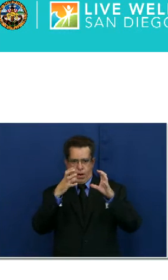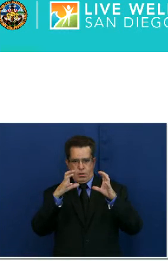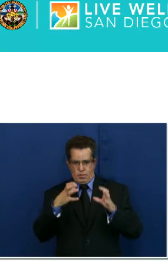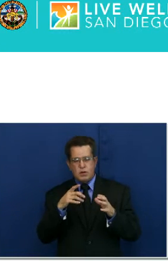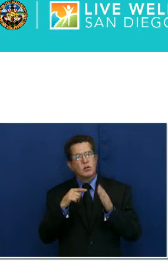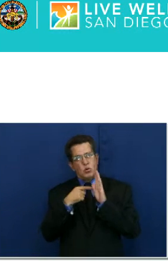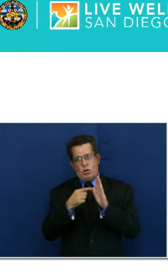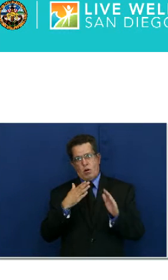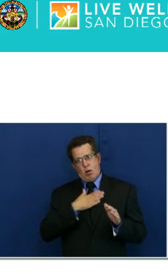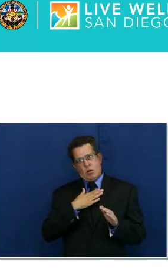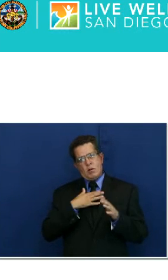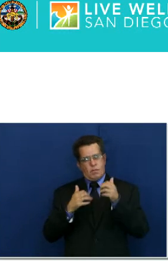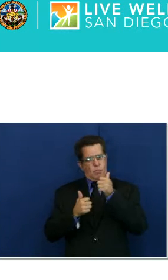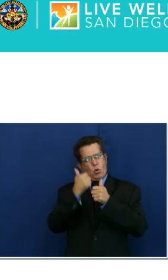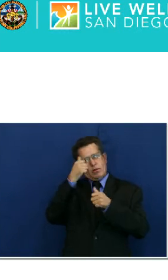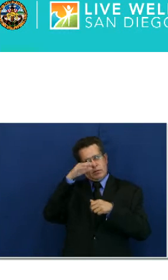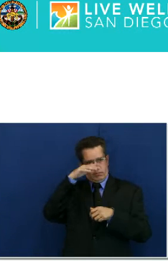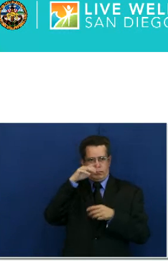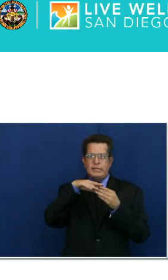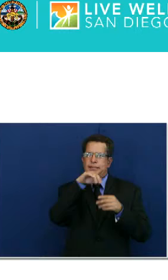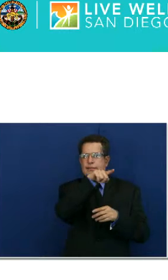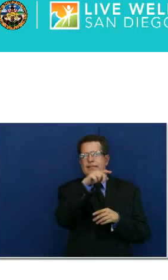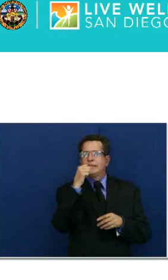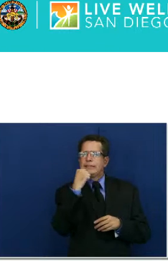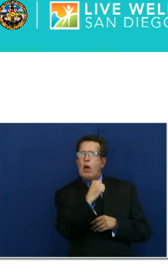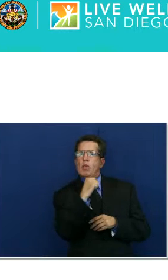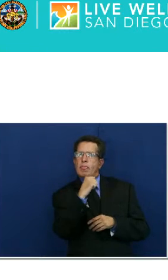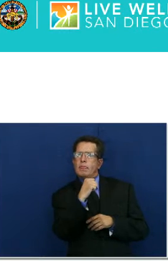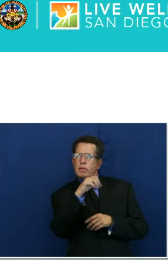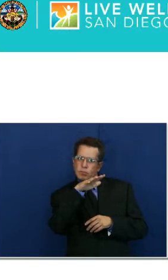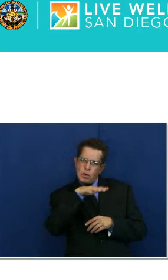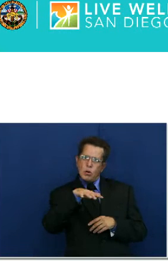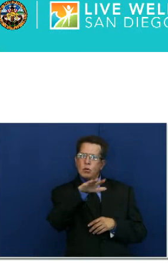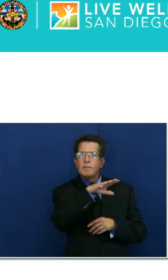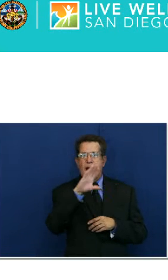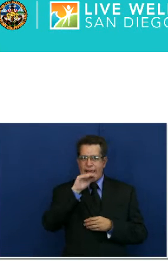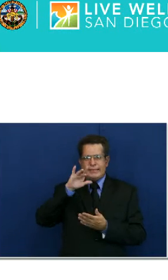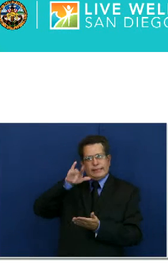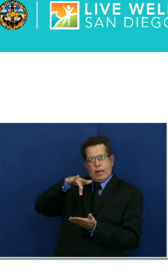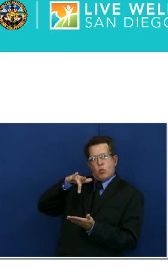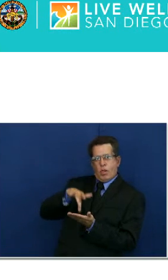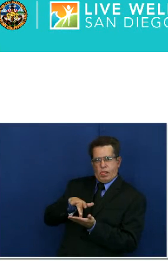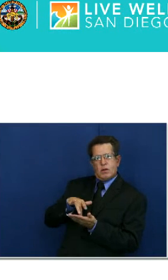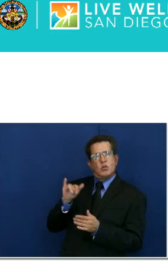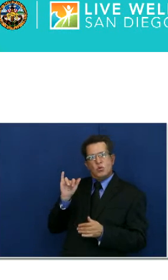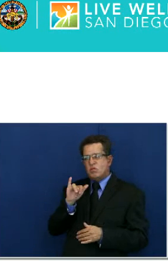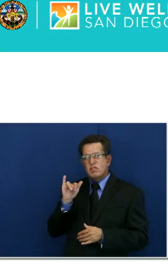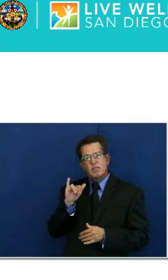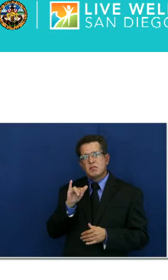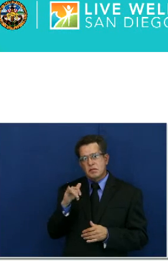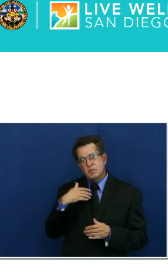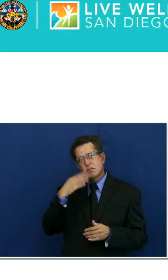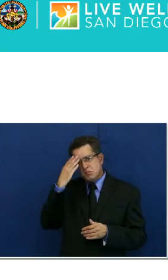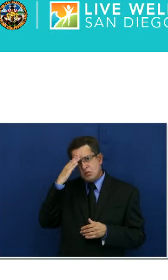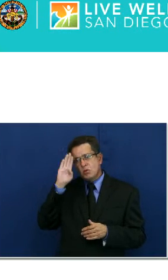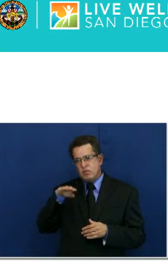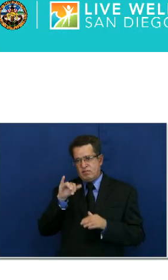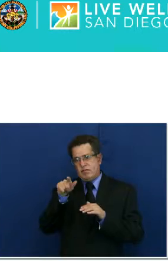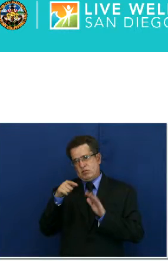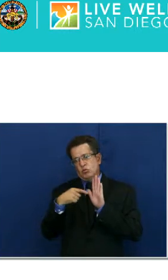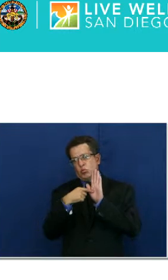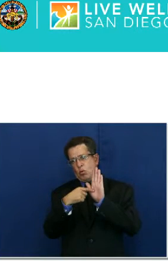of cases in our South region, as well as the Central region. So this was no surprise, but this is the